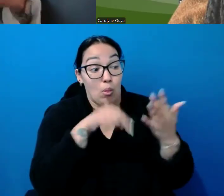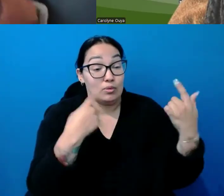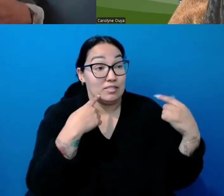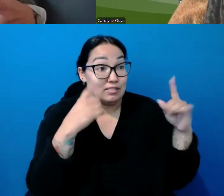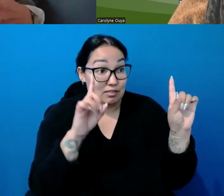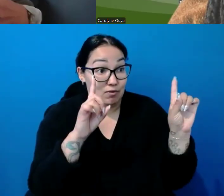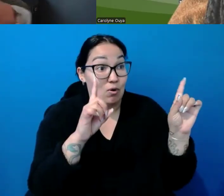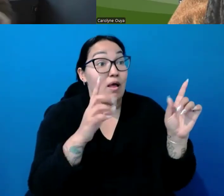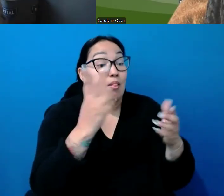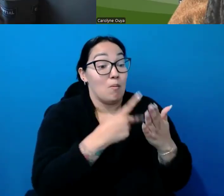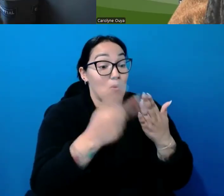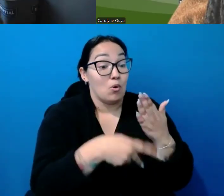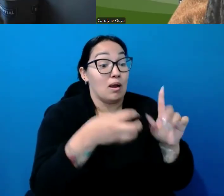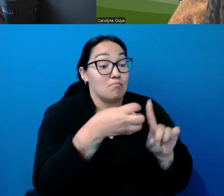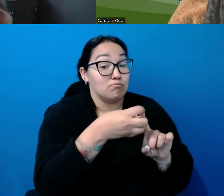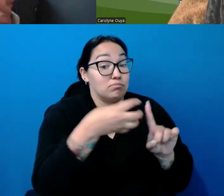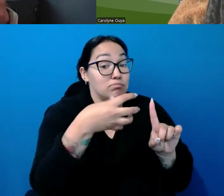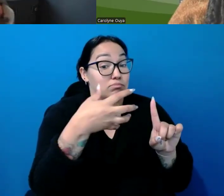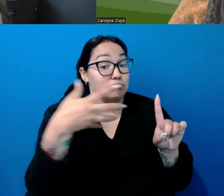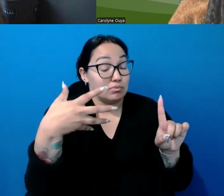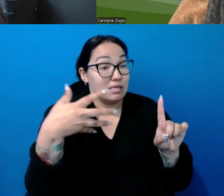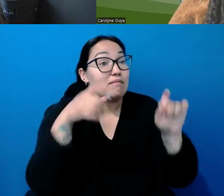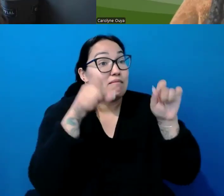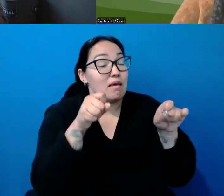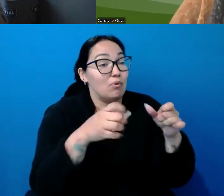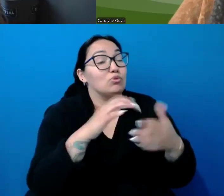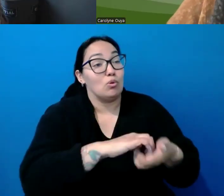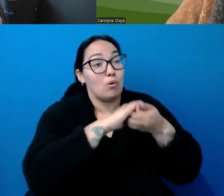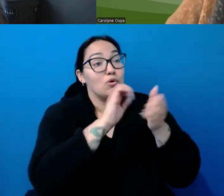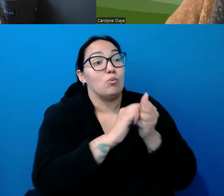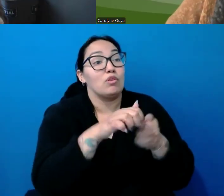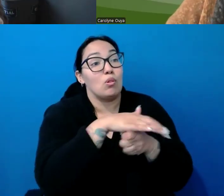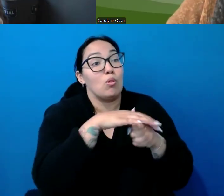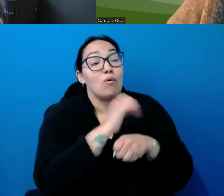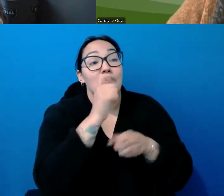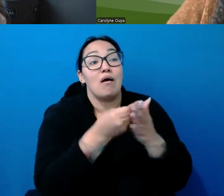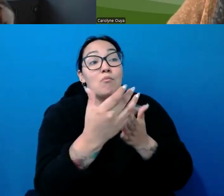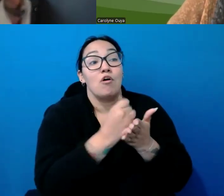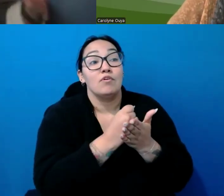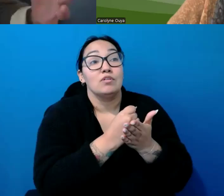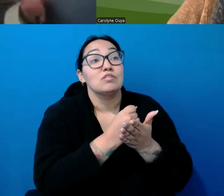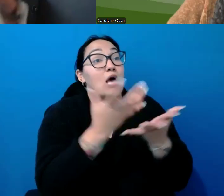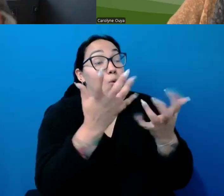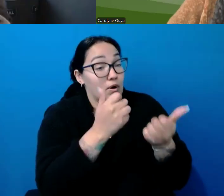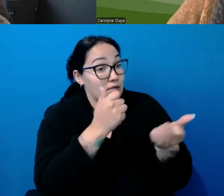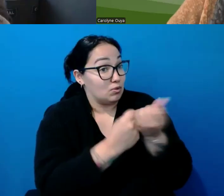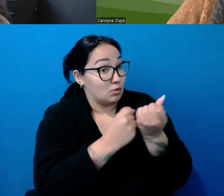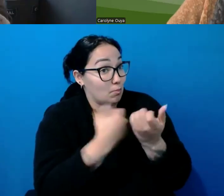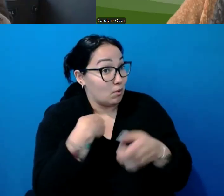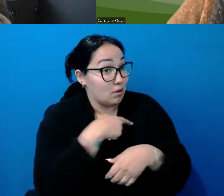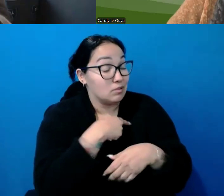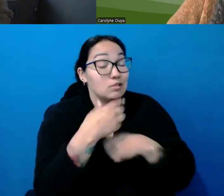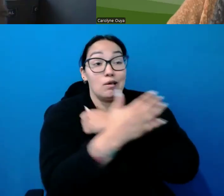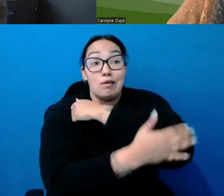grew the program, then we were able to partner with local nonprofits who wanted to assist us and our county